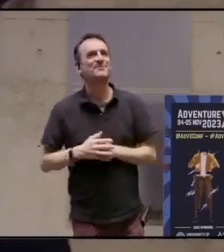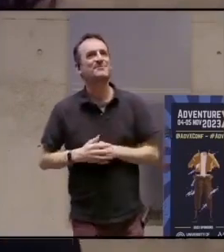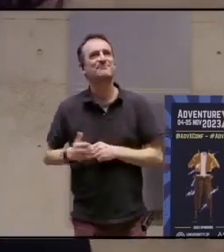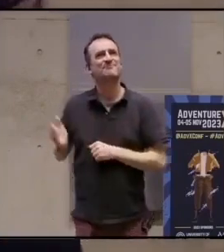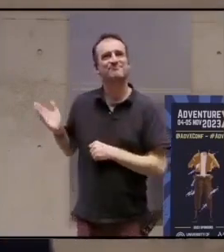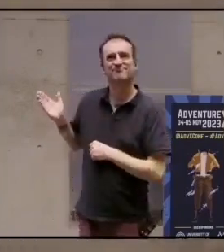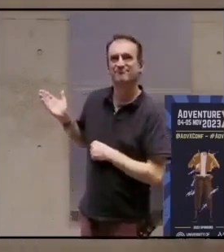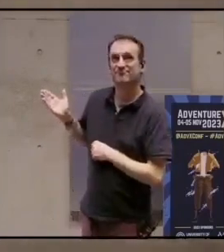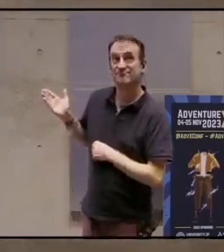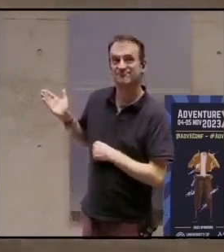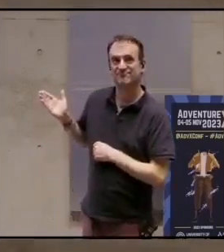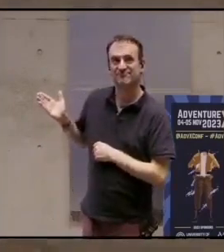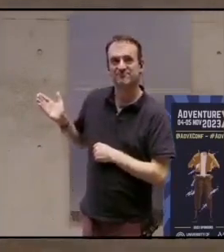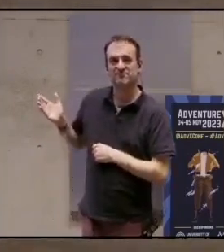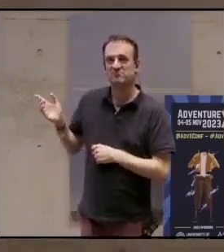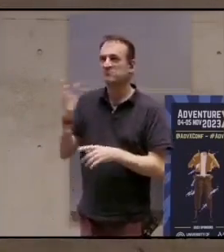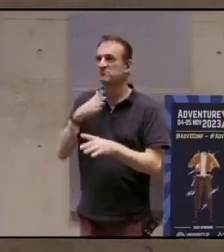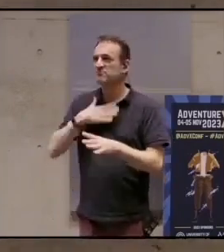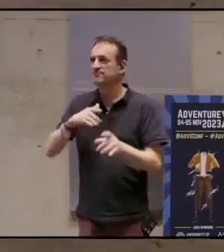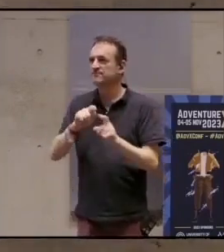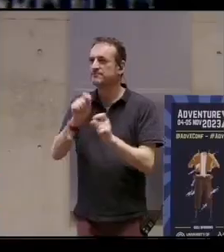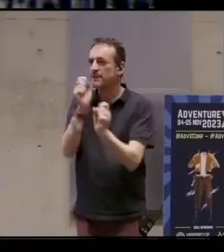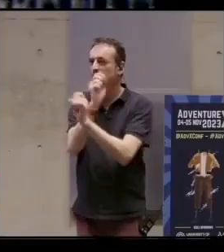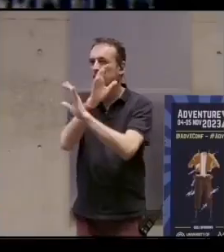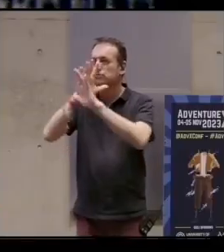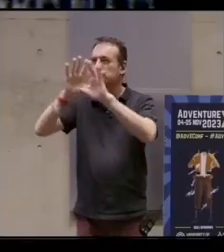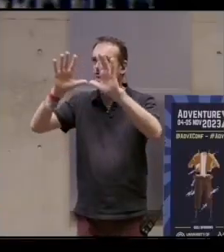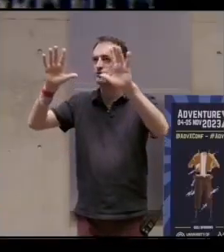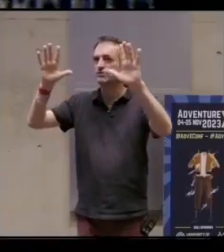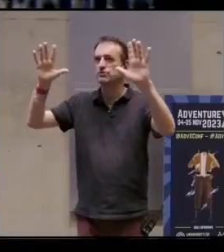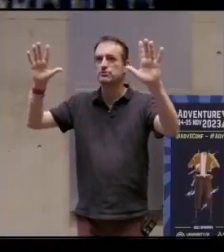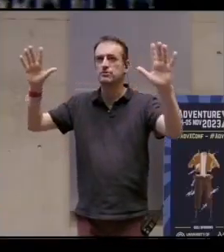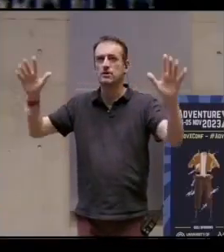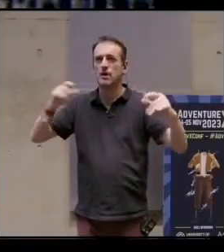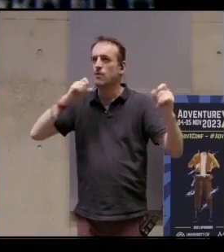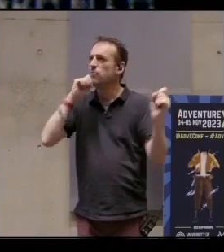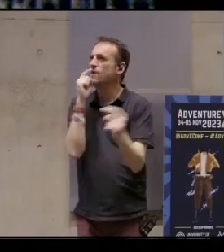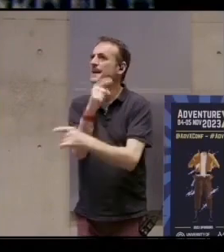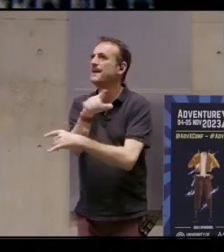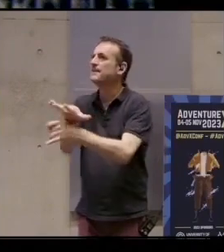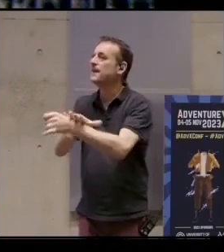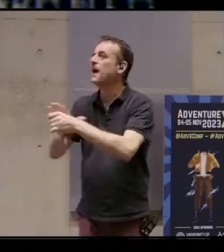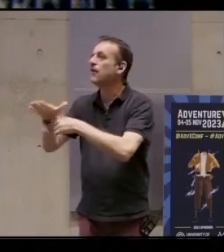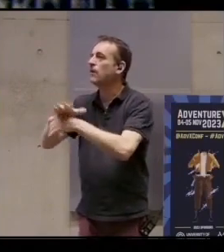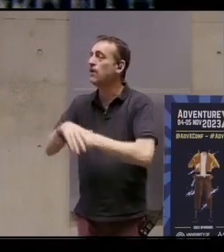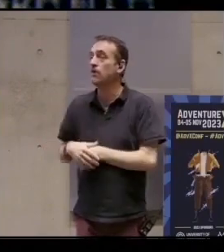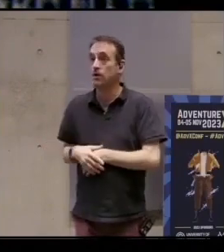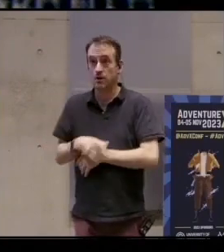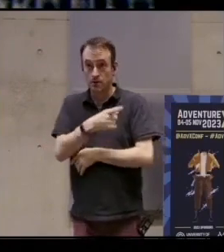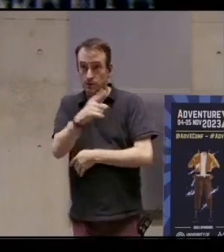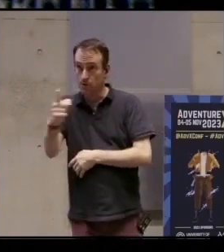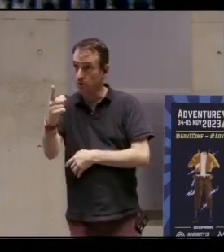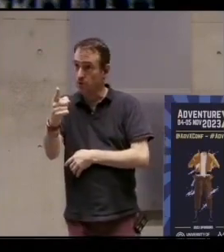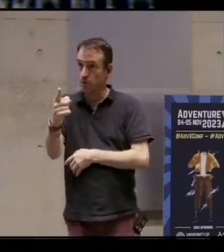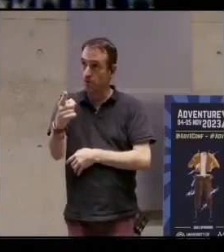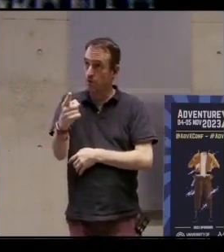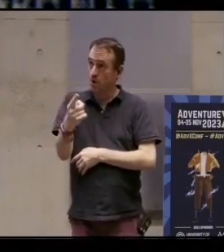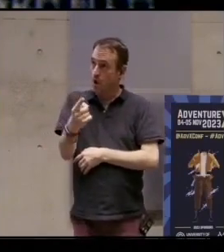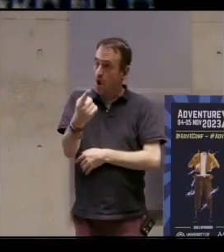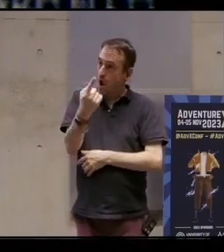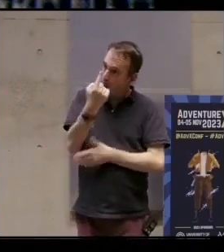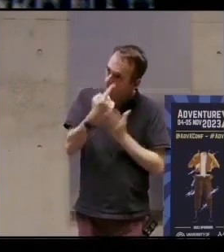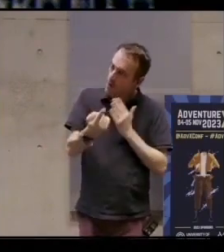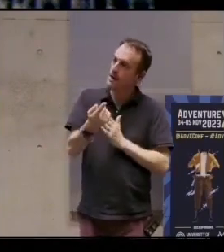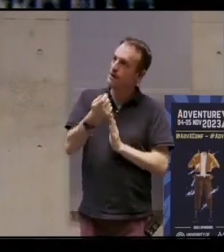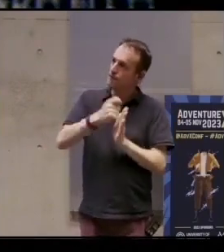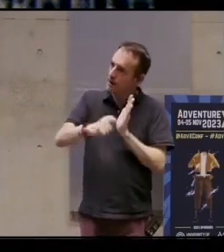So, try and imagine an outlandish scenario, I'm sure for most of you. You are the only writer or narrative designer on